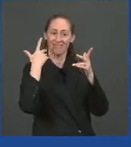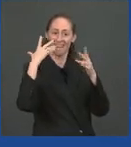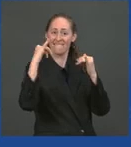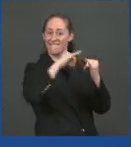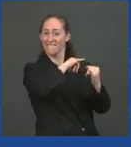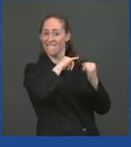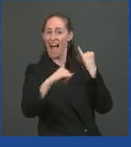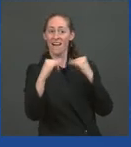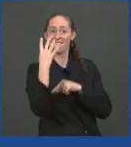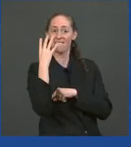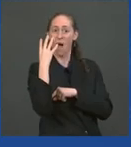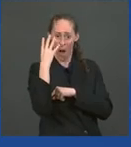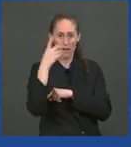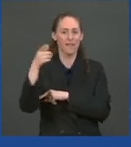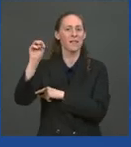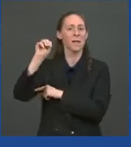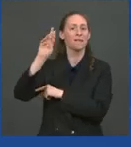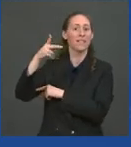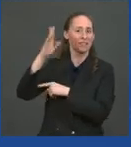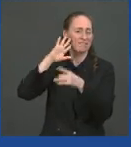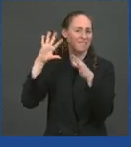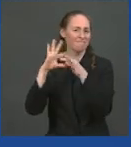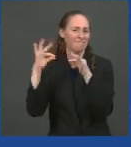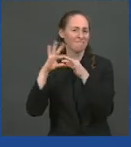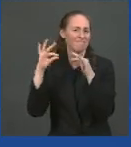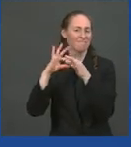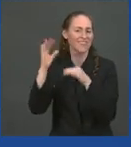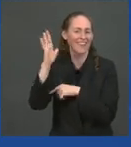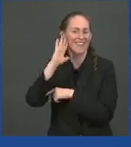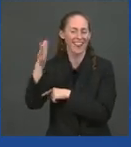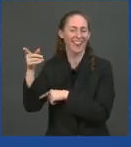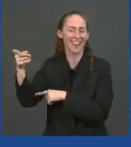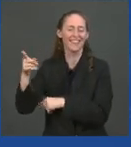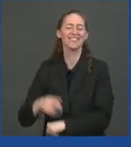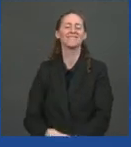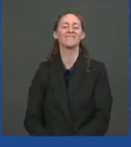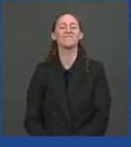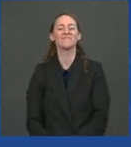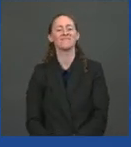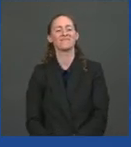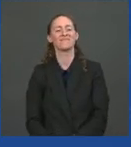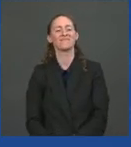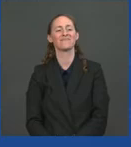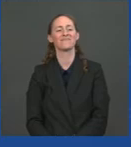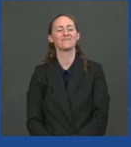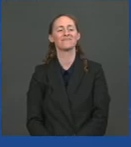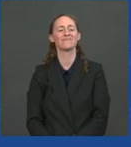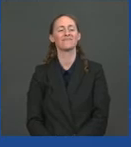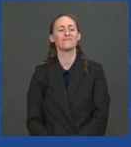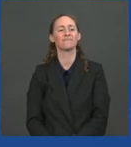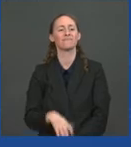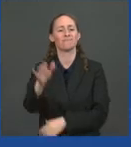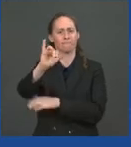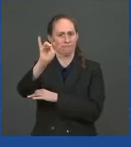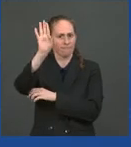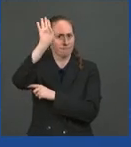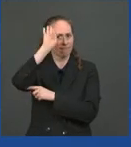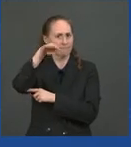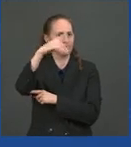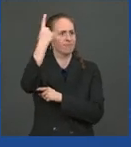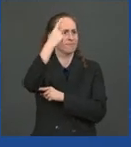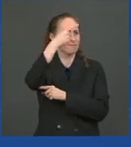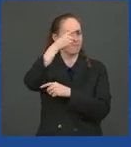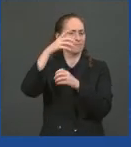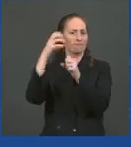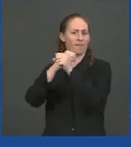a minute. You know, we also got someone who earned the award that's just